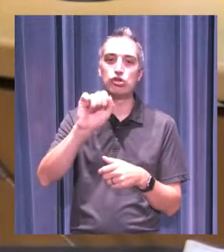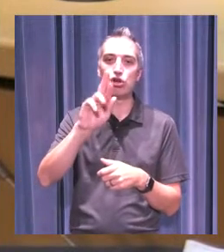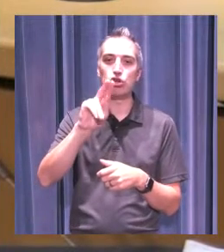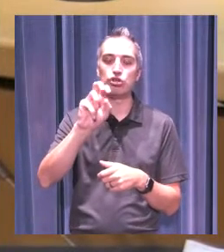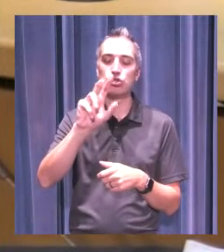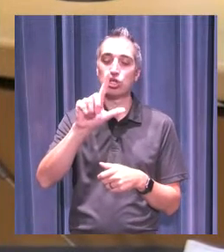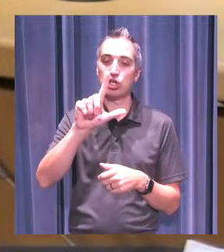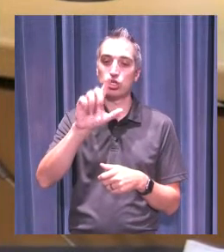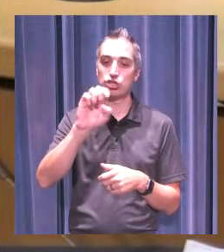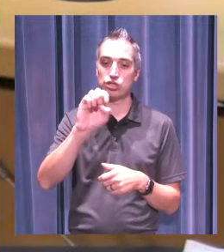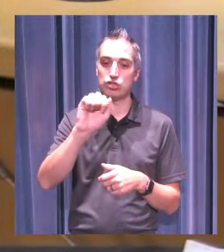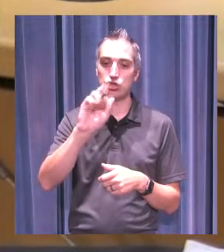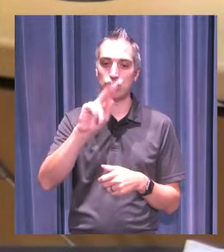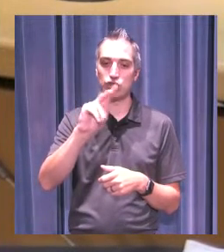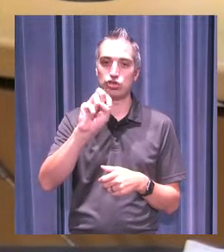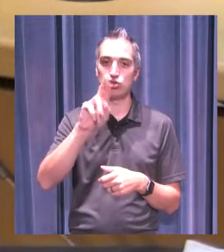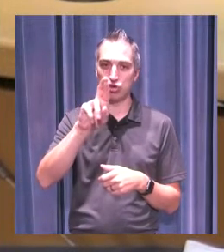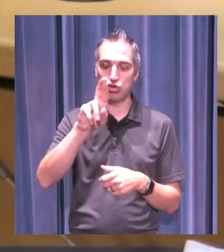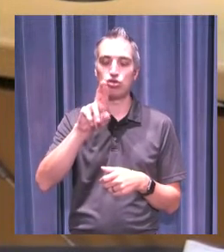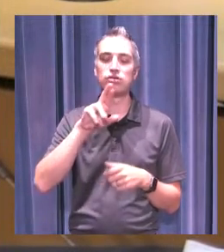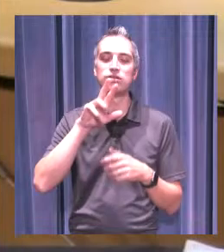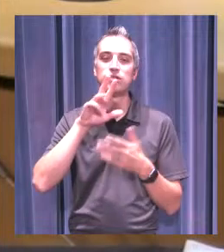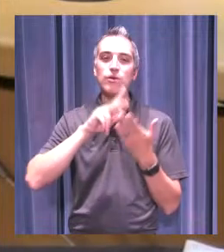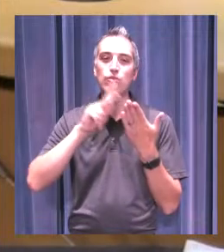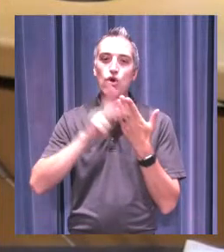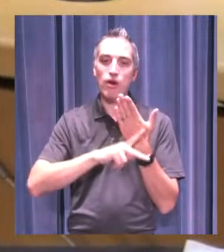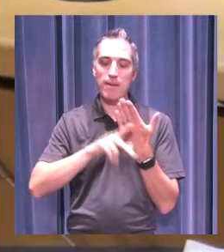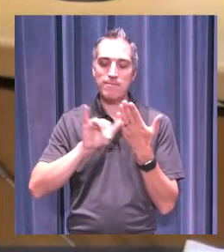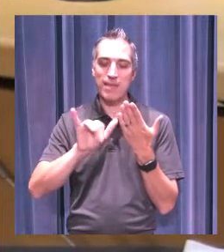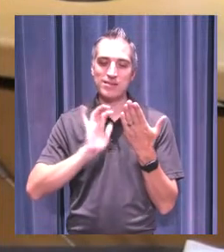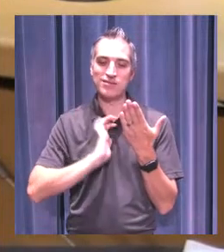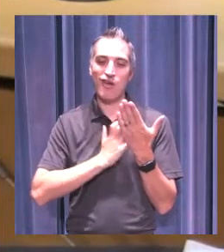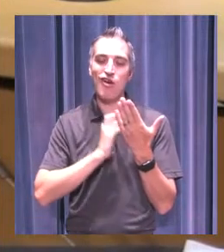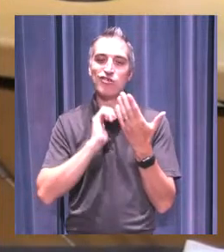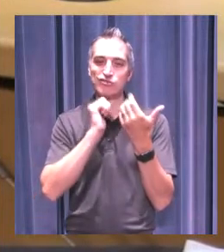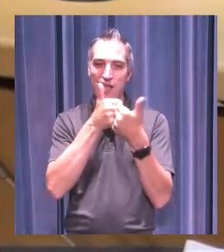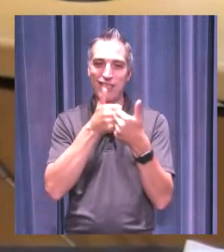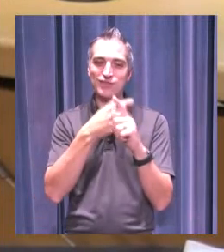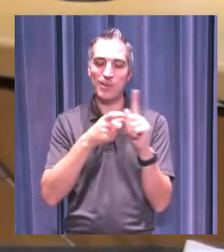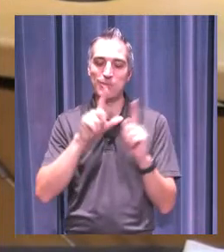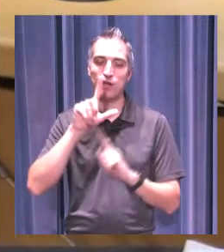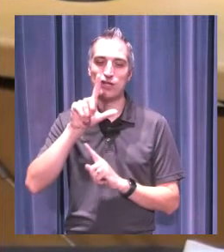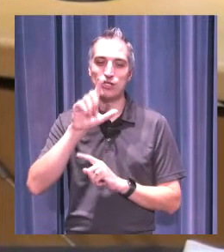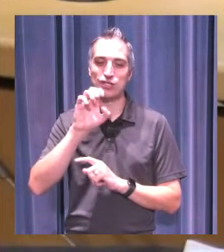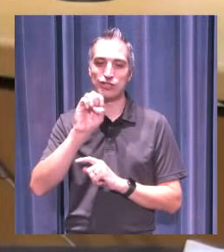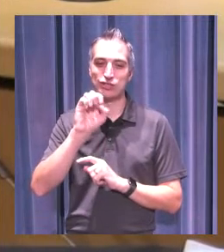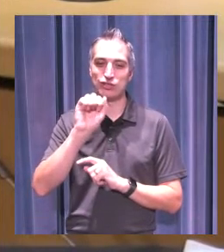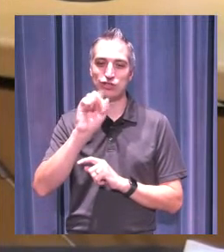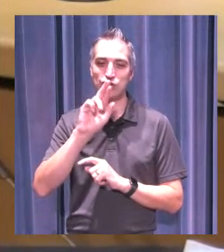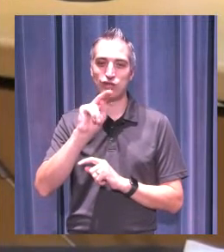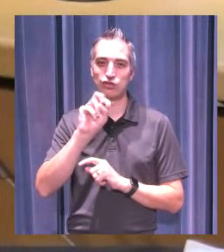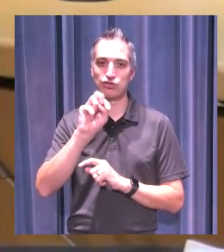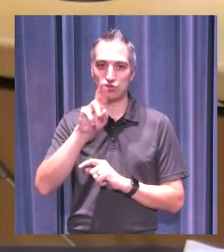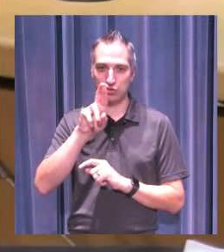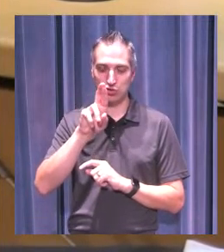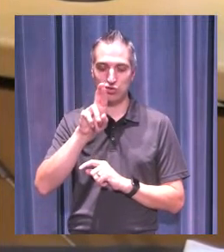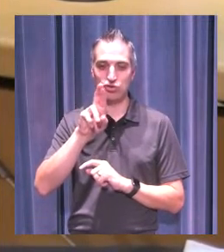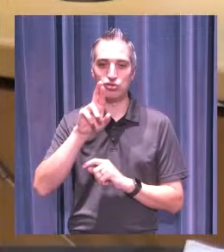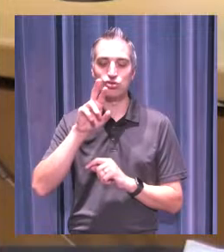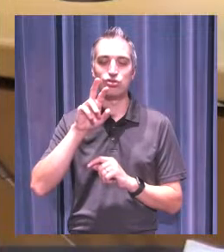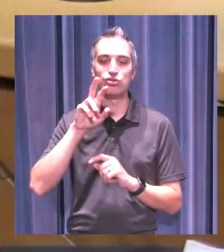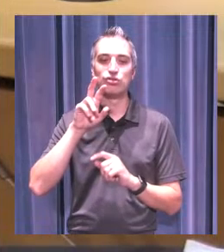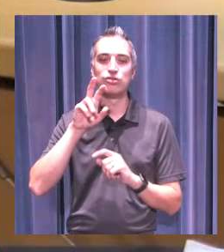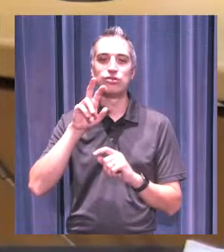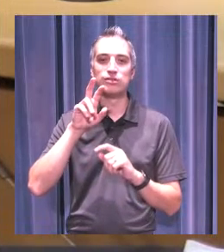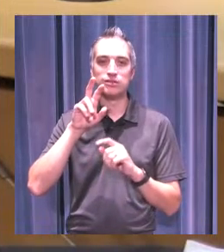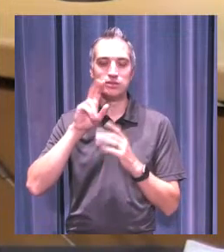coin from the Learner program. And years ago, he gave me one. And I